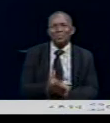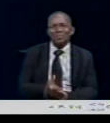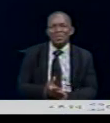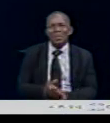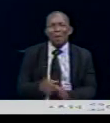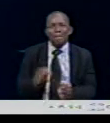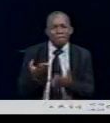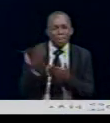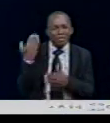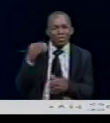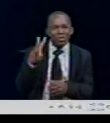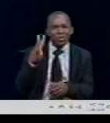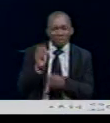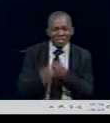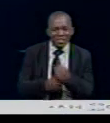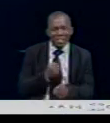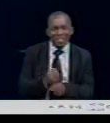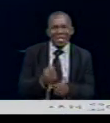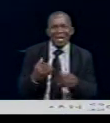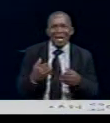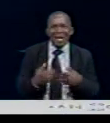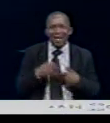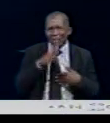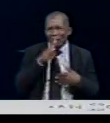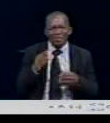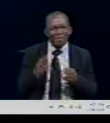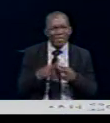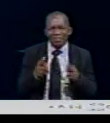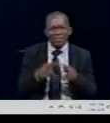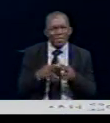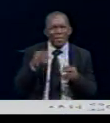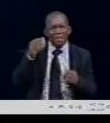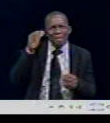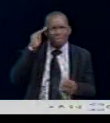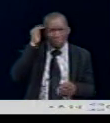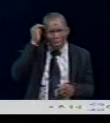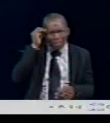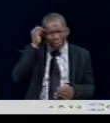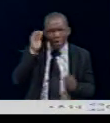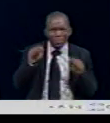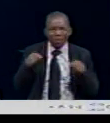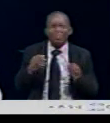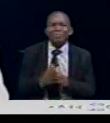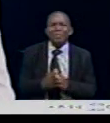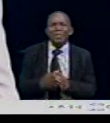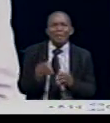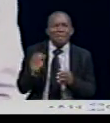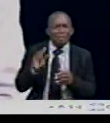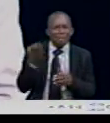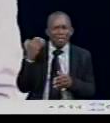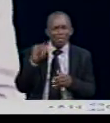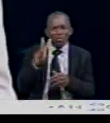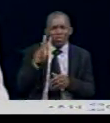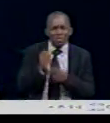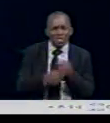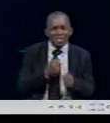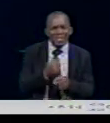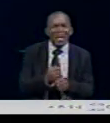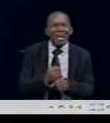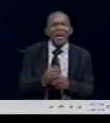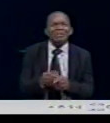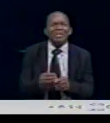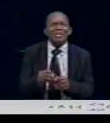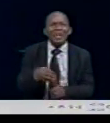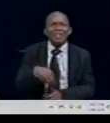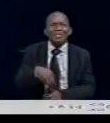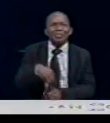past 2 years had been remarkable. The past 2 years had been extraordinary.